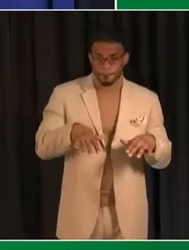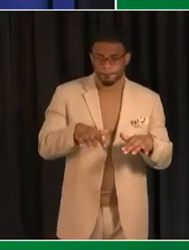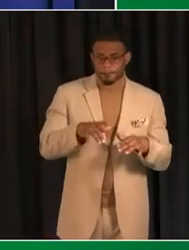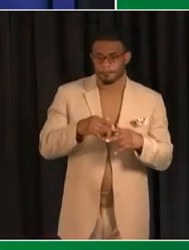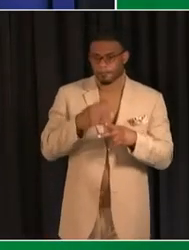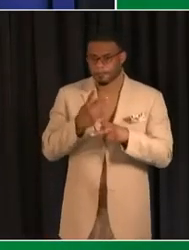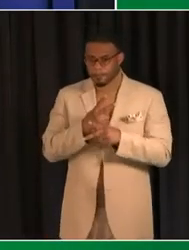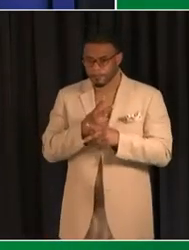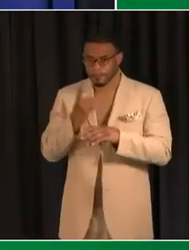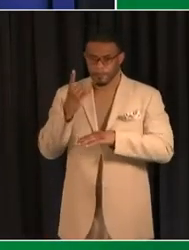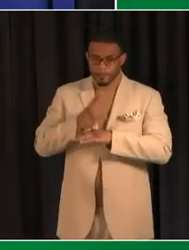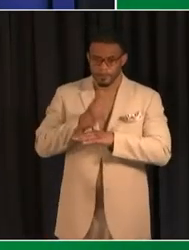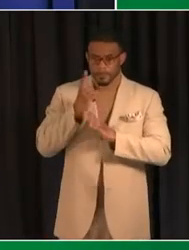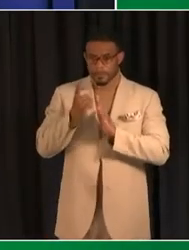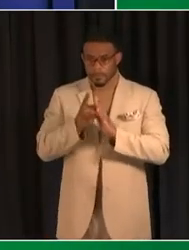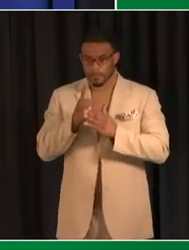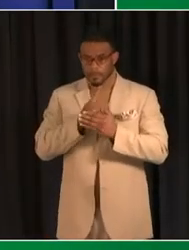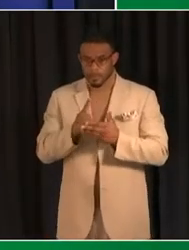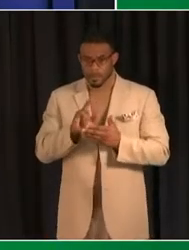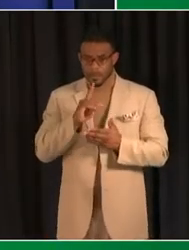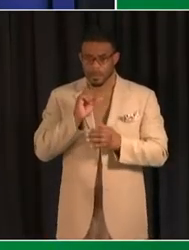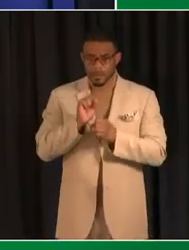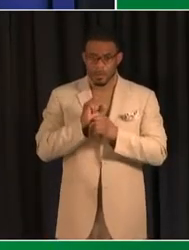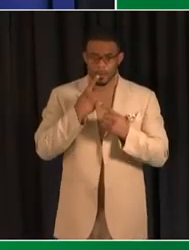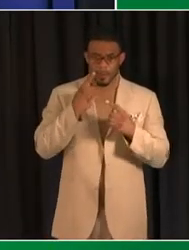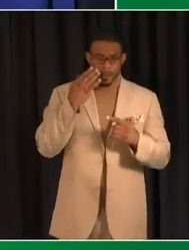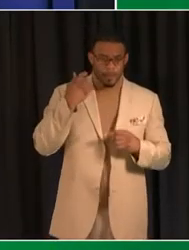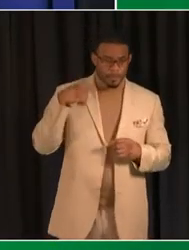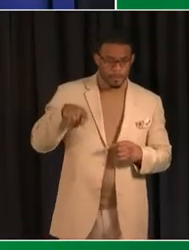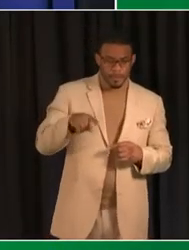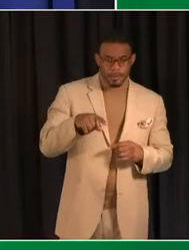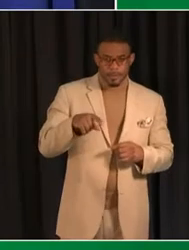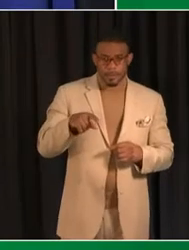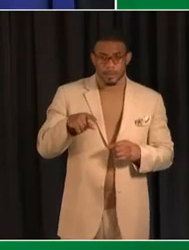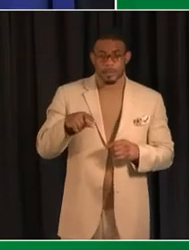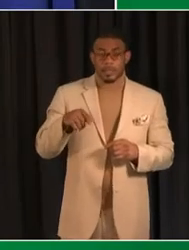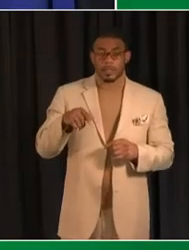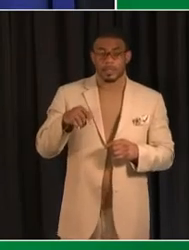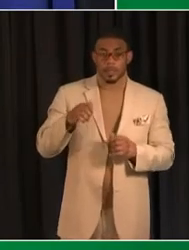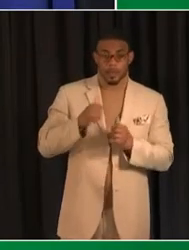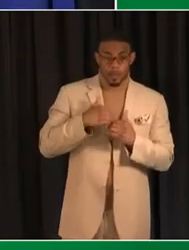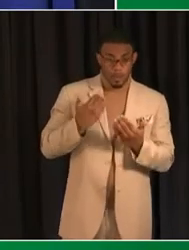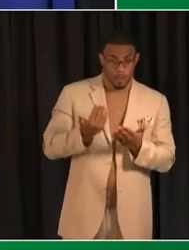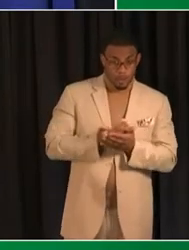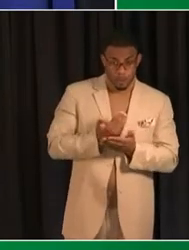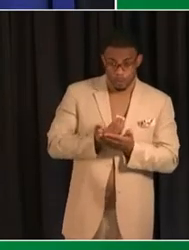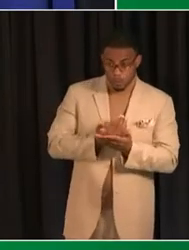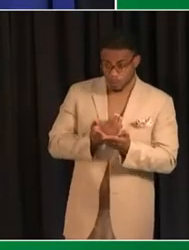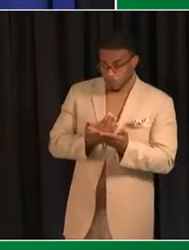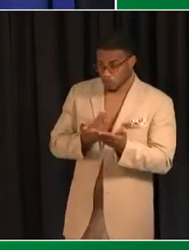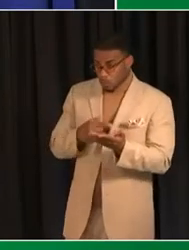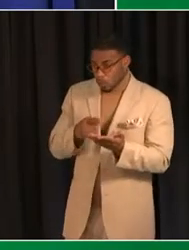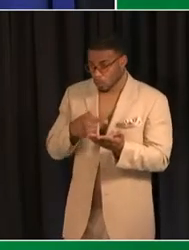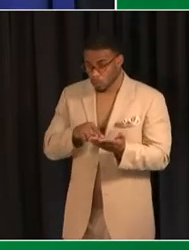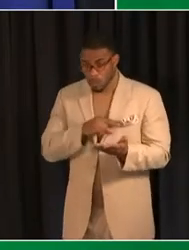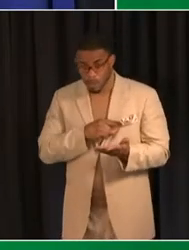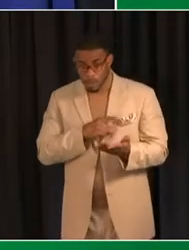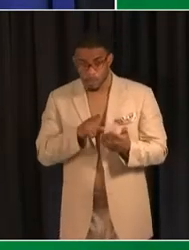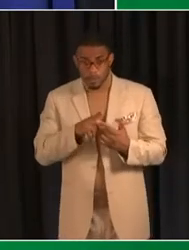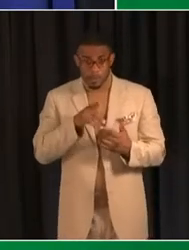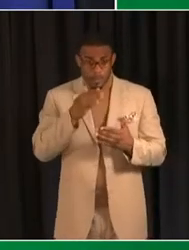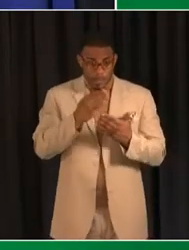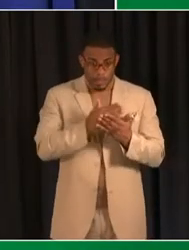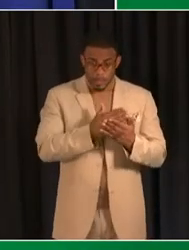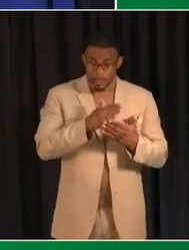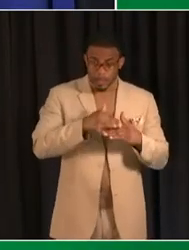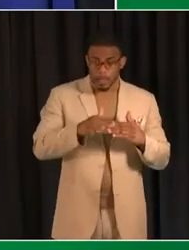our properties to figure out days and hours of the week that works best for them. And with our new qualifications